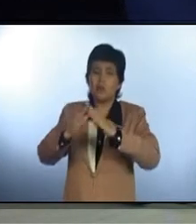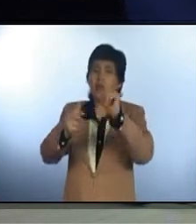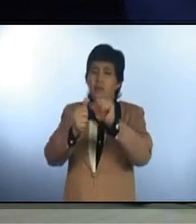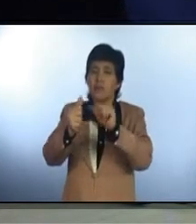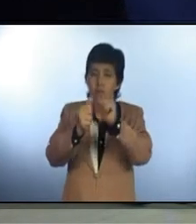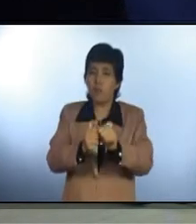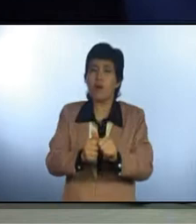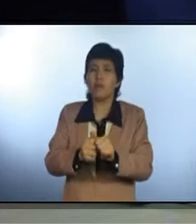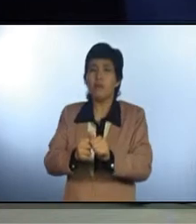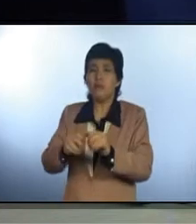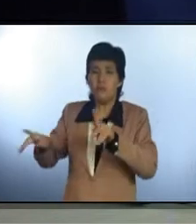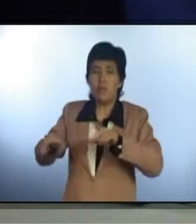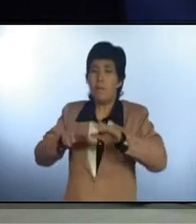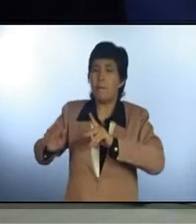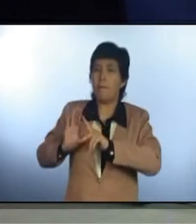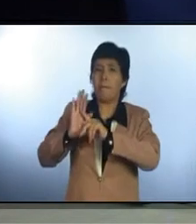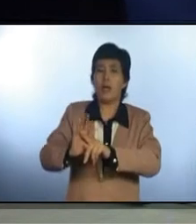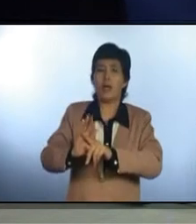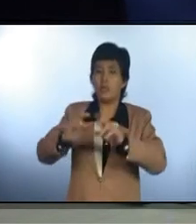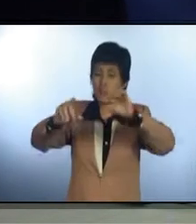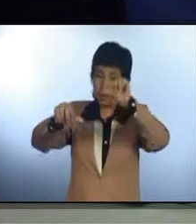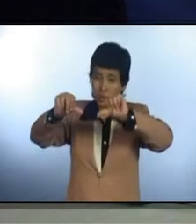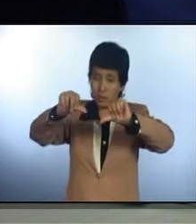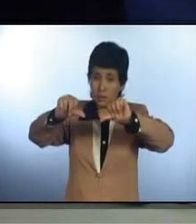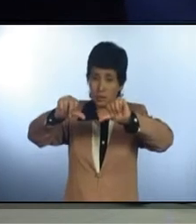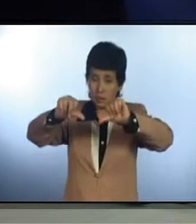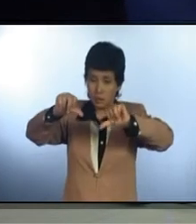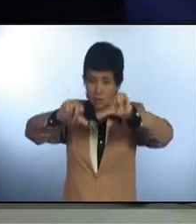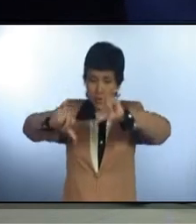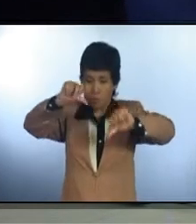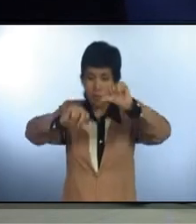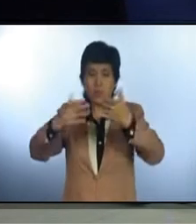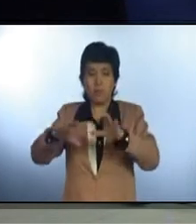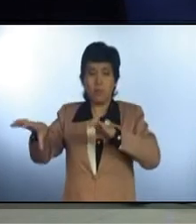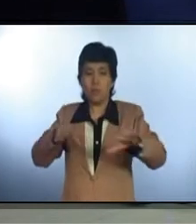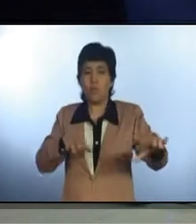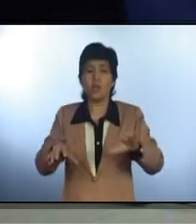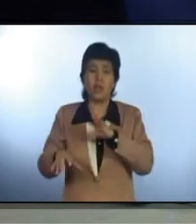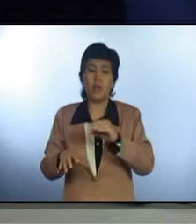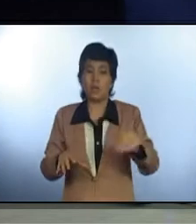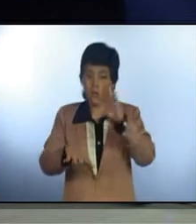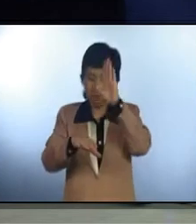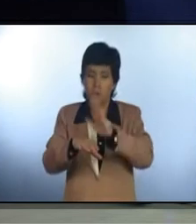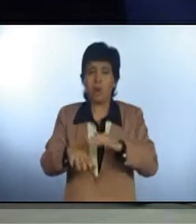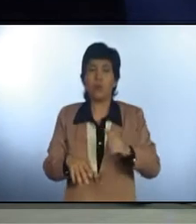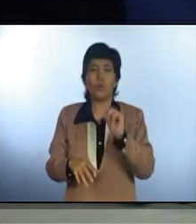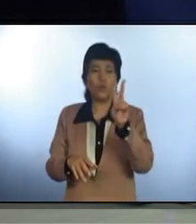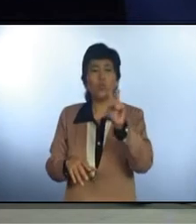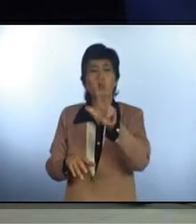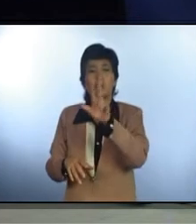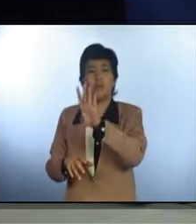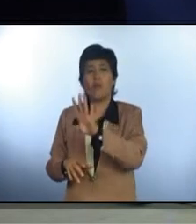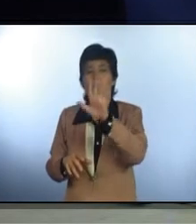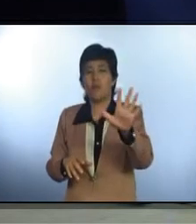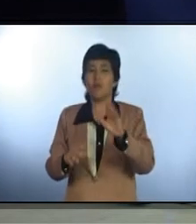to conform? An experiment has been done, and the answer is they have found 1 person, 2, 3, 4, 5,